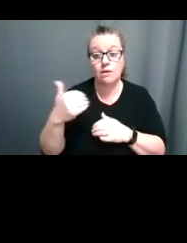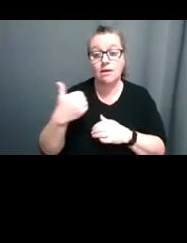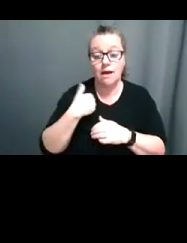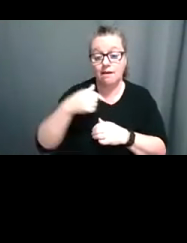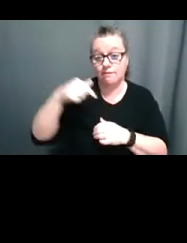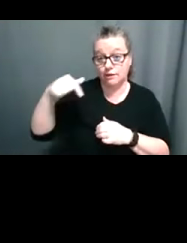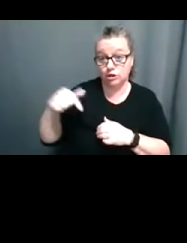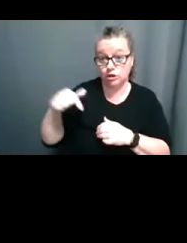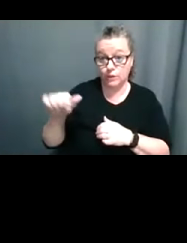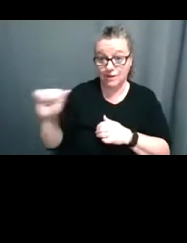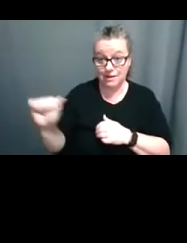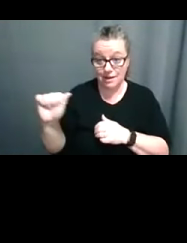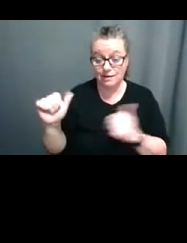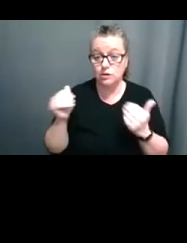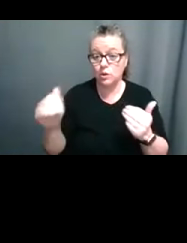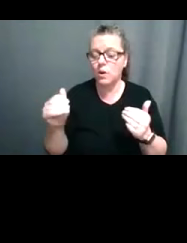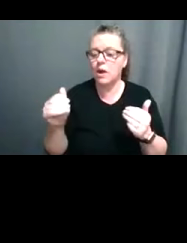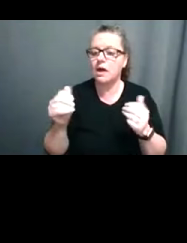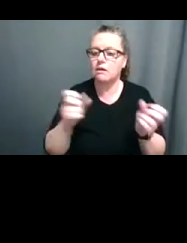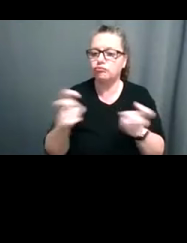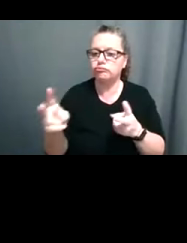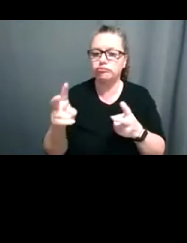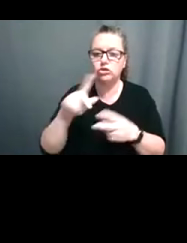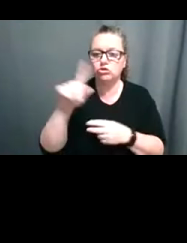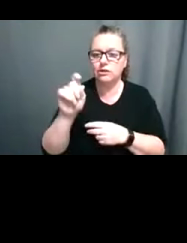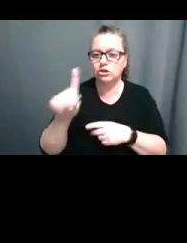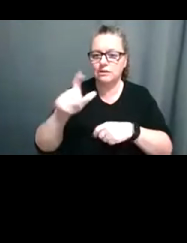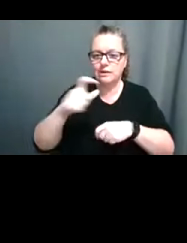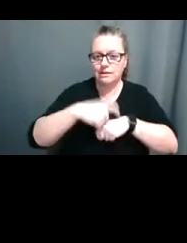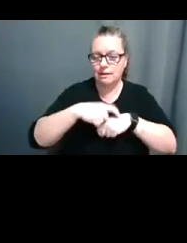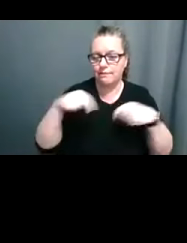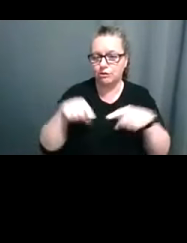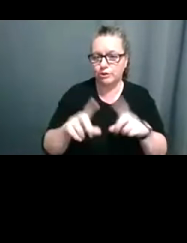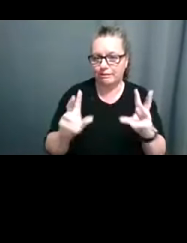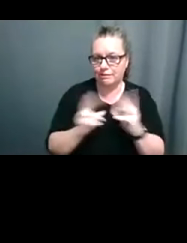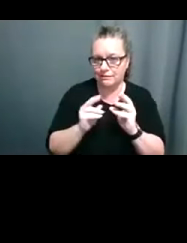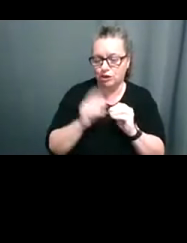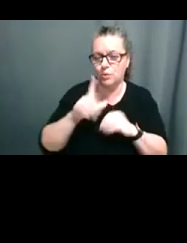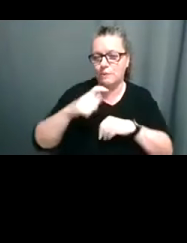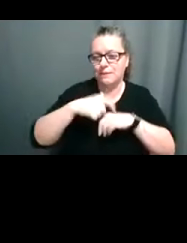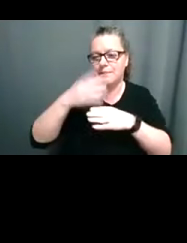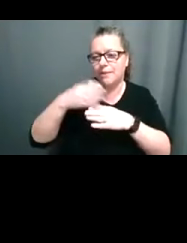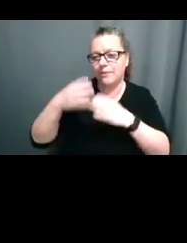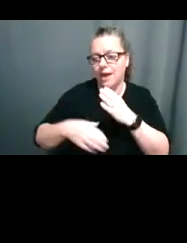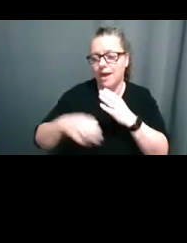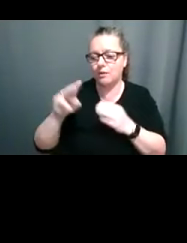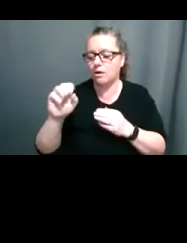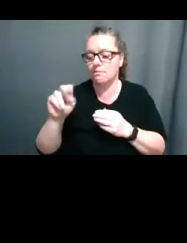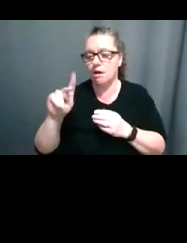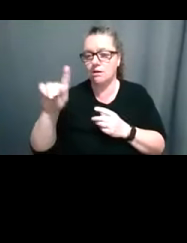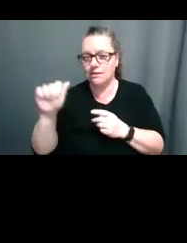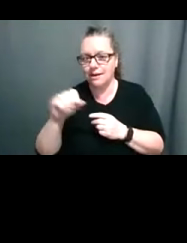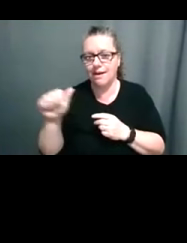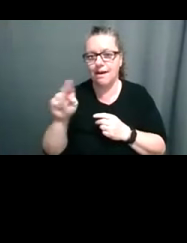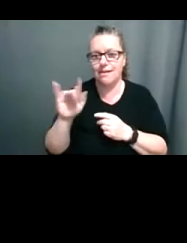today's presentation, so go ahead and drop questions in at any time during the session, and there will be some time at the end where Montana and Amy will